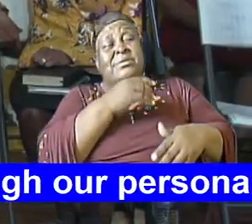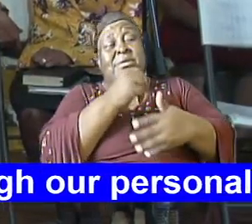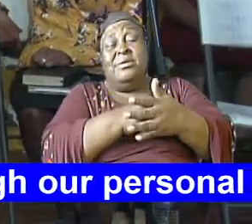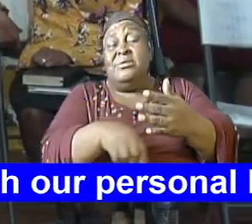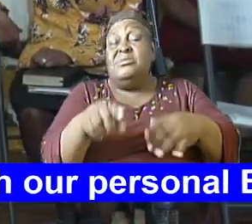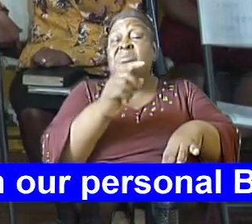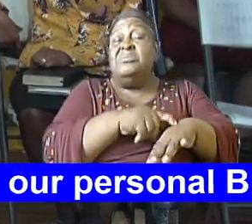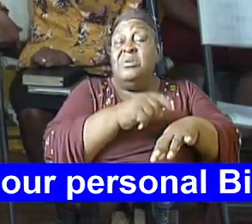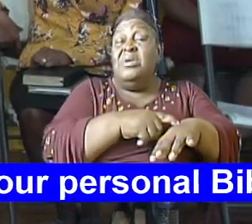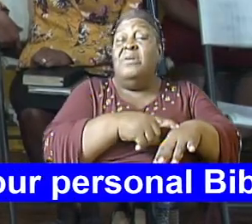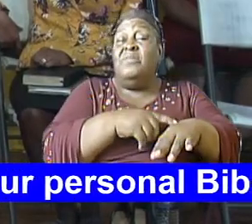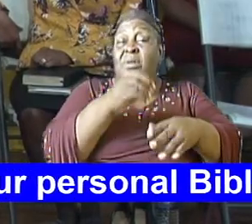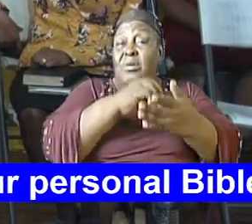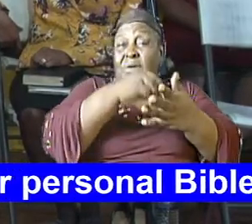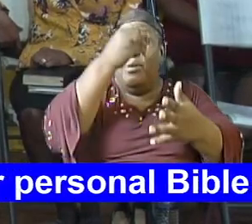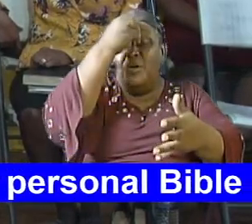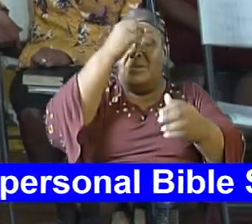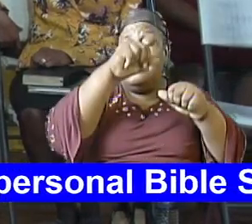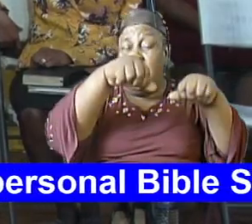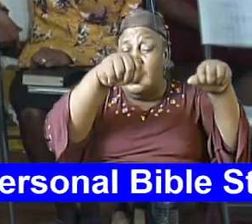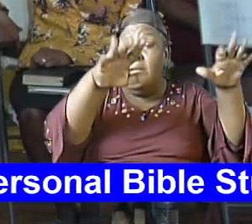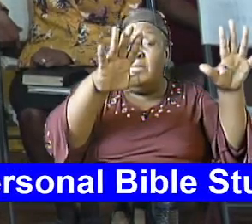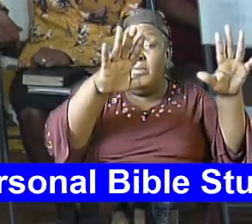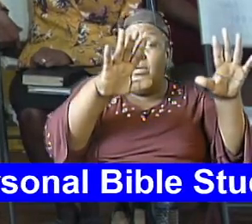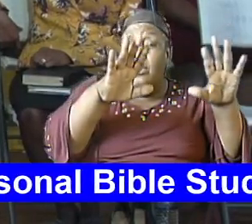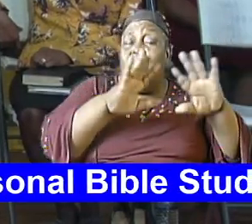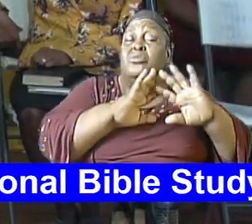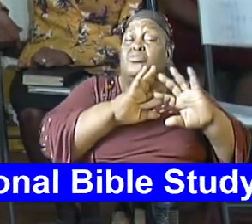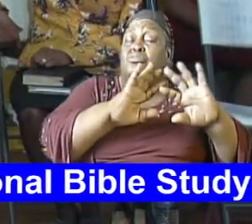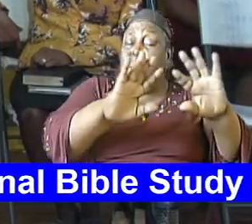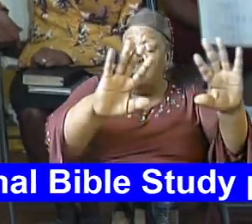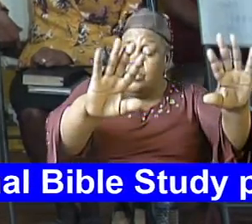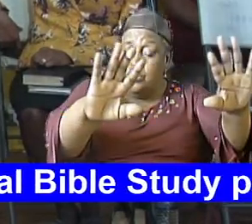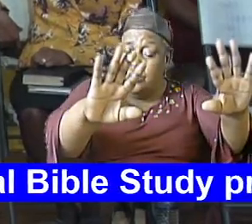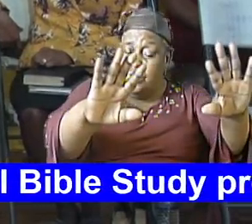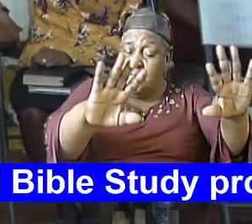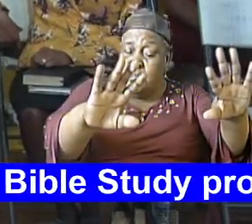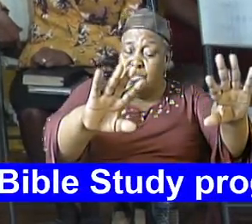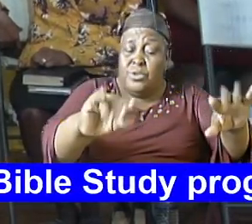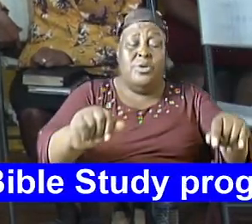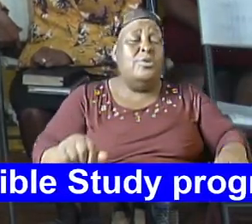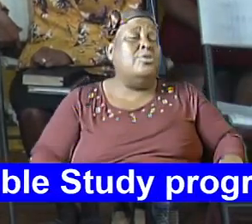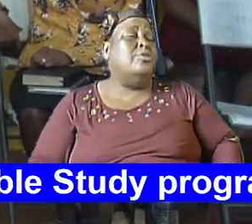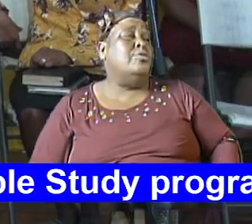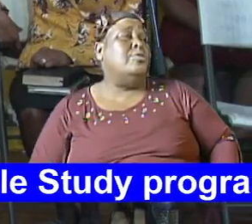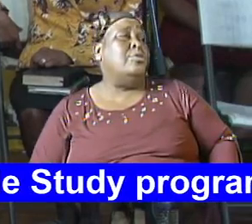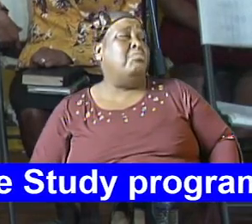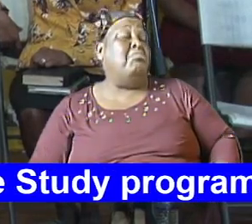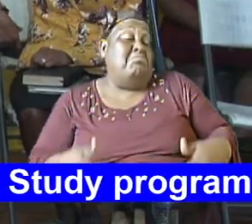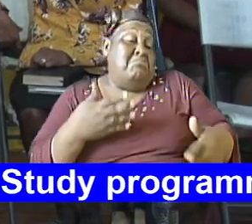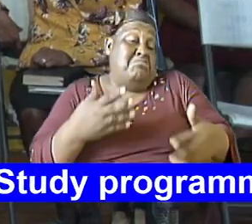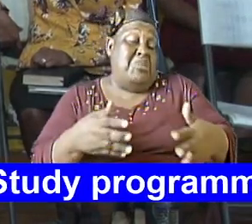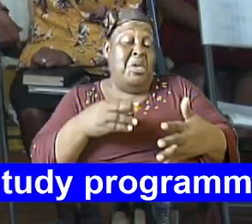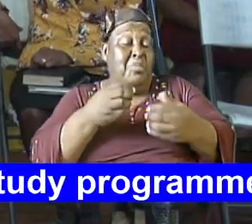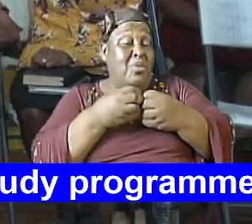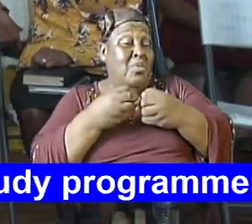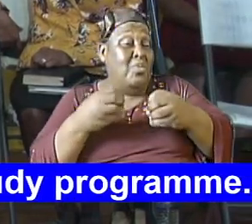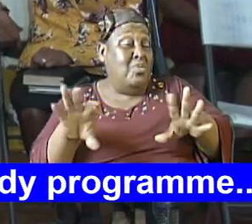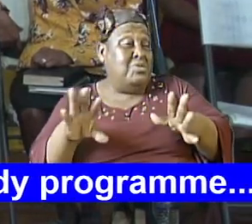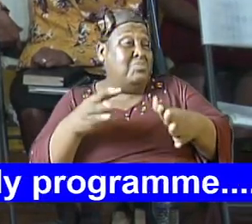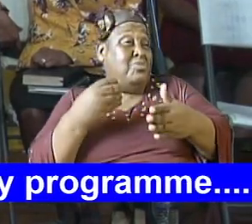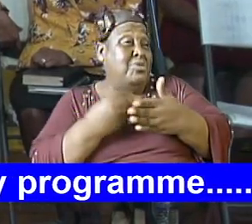Sometimes you have to learn to let go things, you know, to move forward. It's not ideal. Me maybe lose some money.